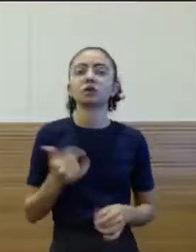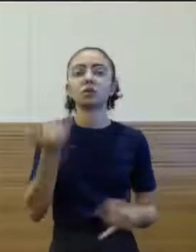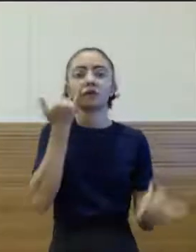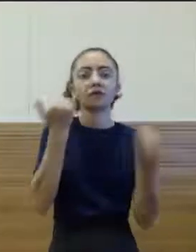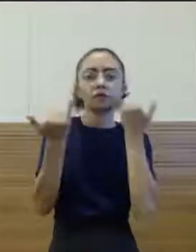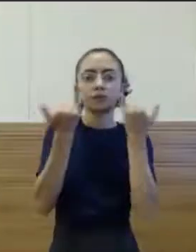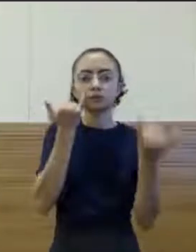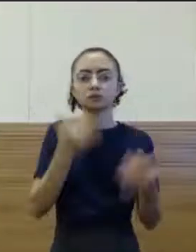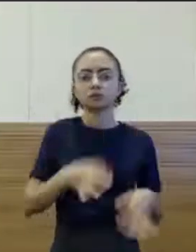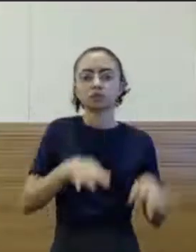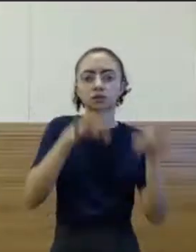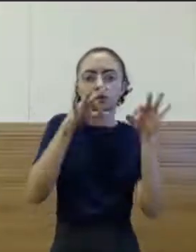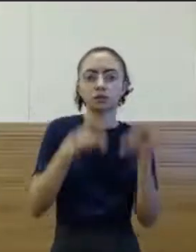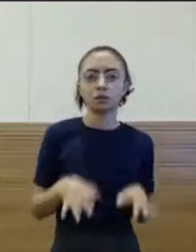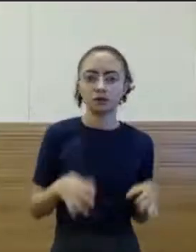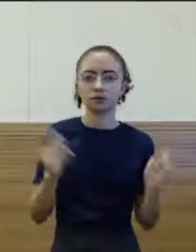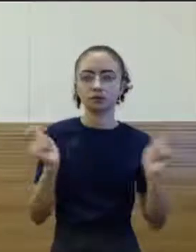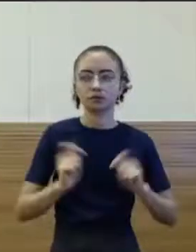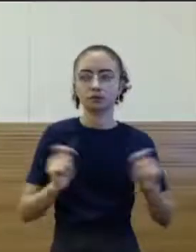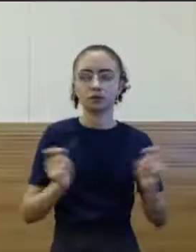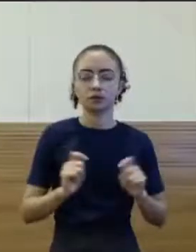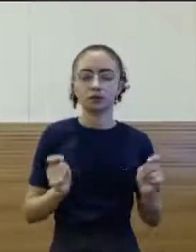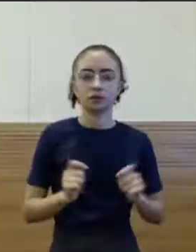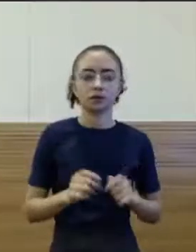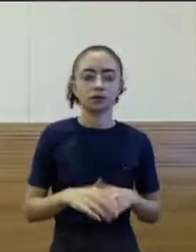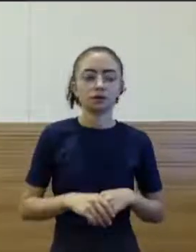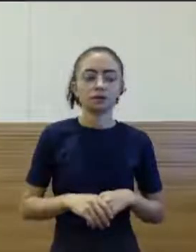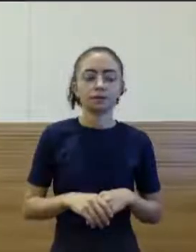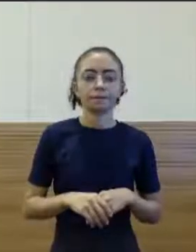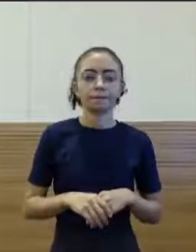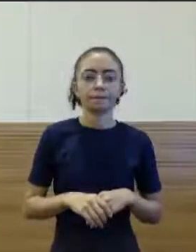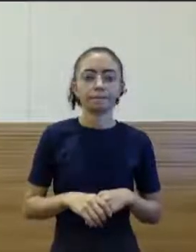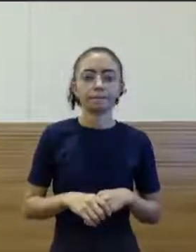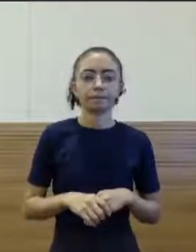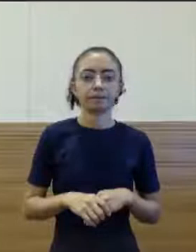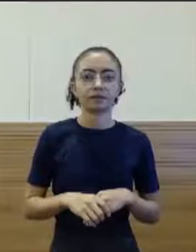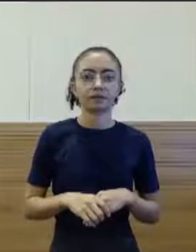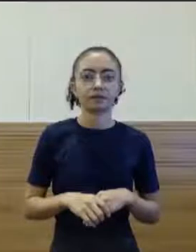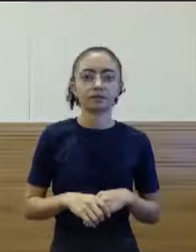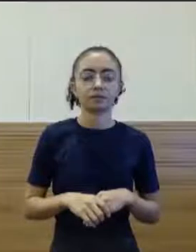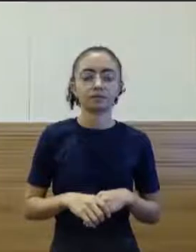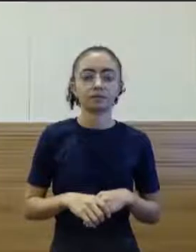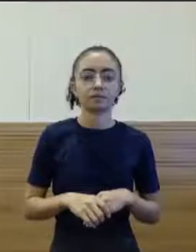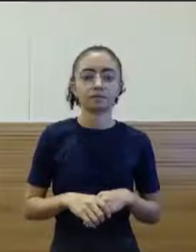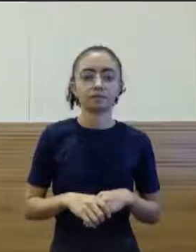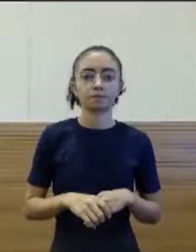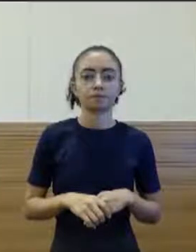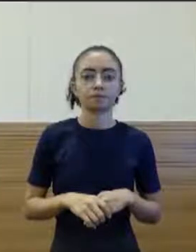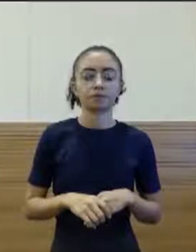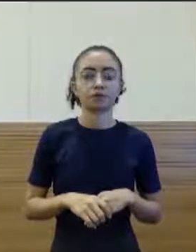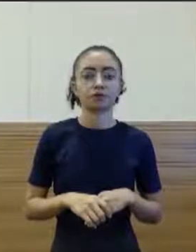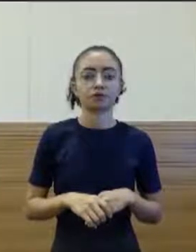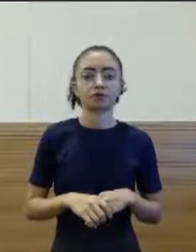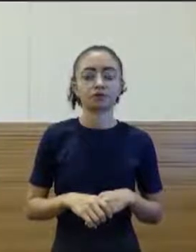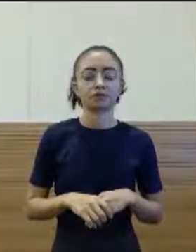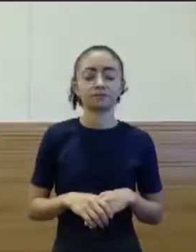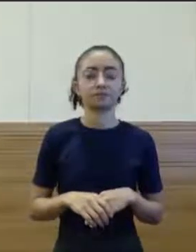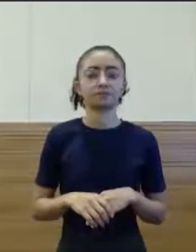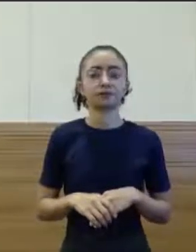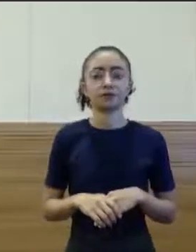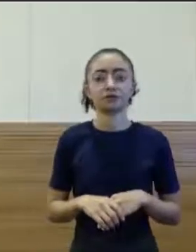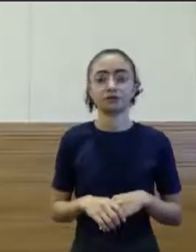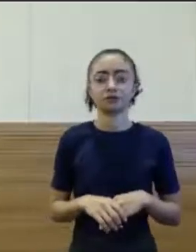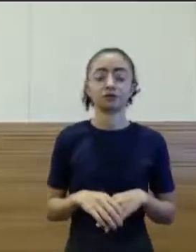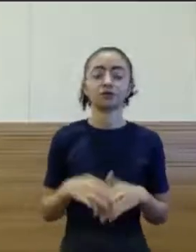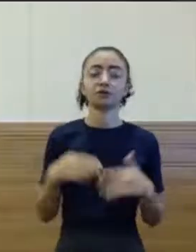inadequate. Nevertheless, what we see is the beginning of the breastfeeding in the first month has decreased.